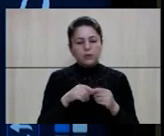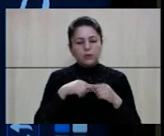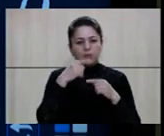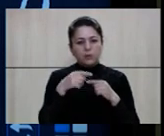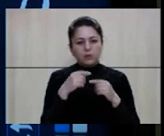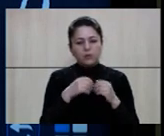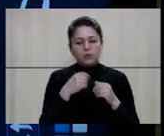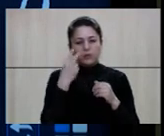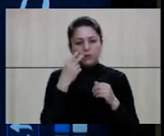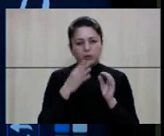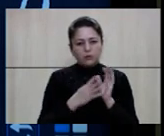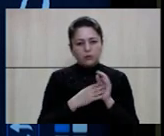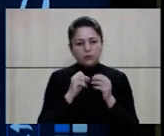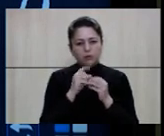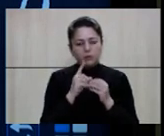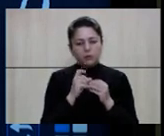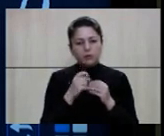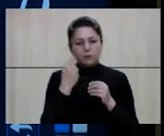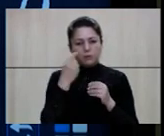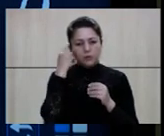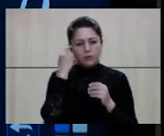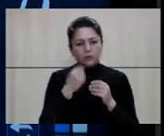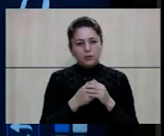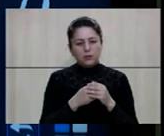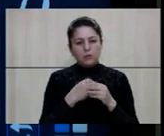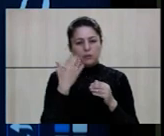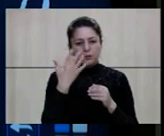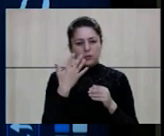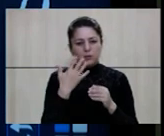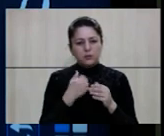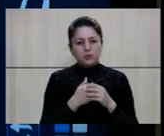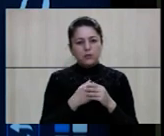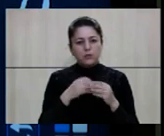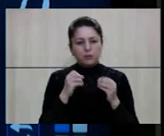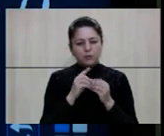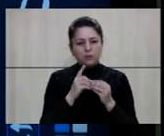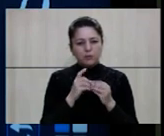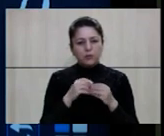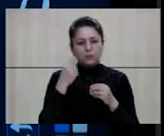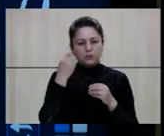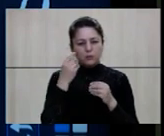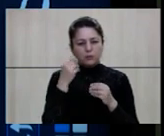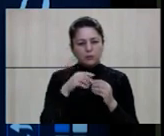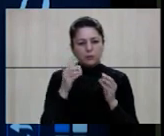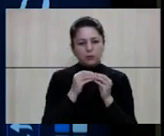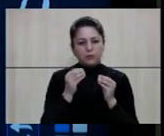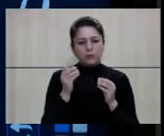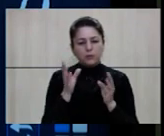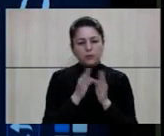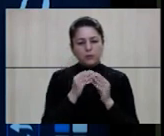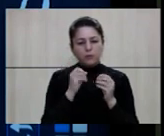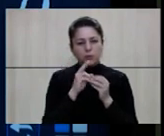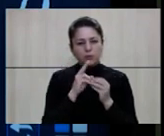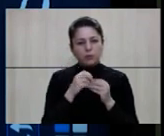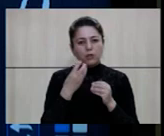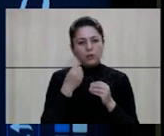Keyingisi 2 ga 9 11, bir dilda. 5 11, dildagi bilan 12, yana